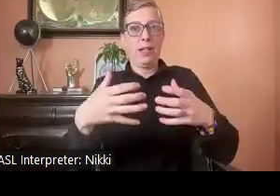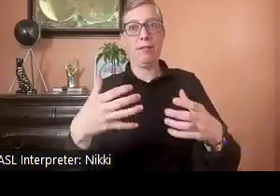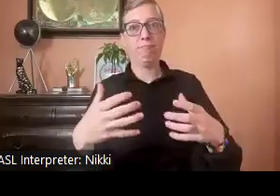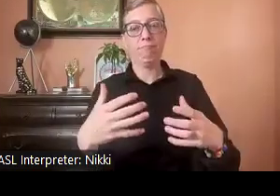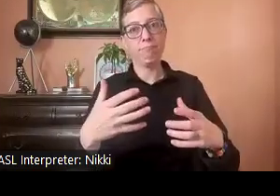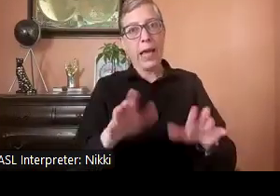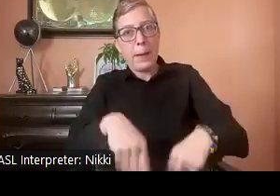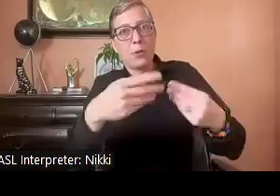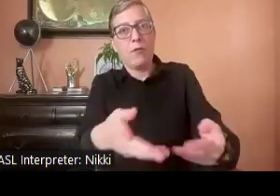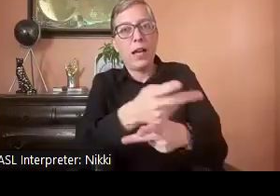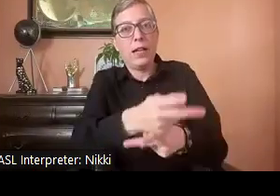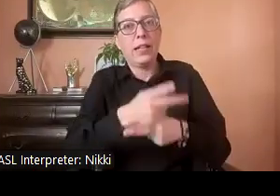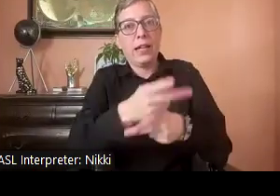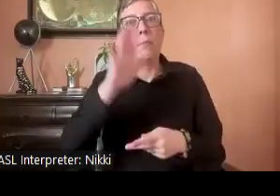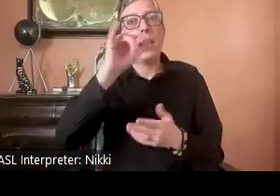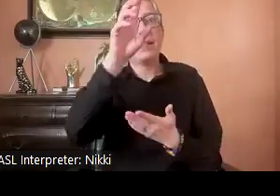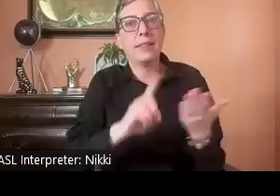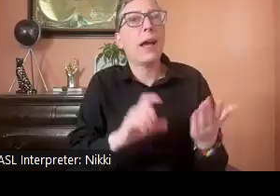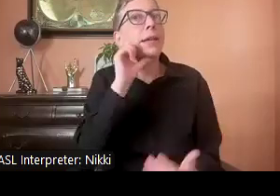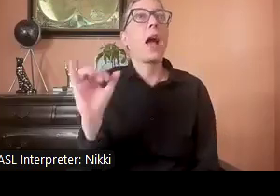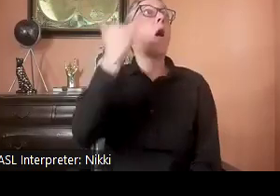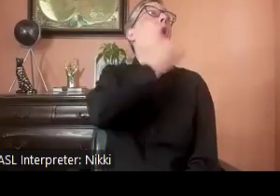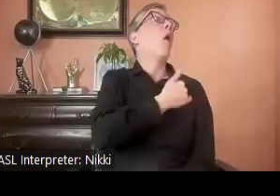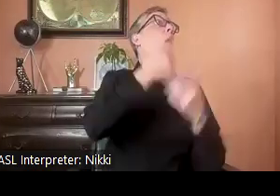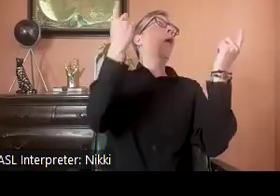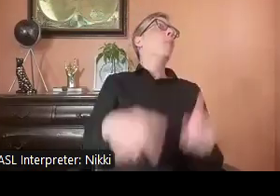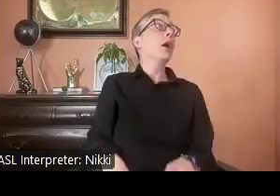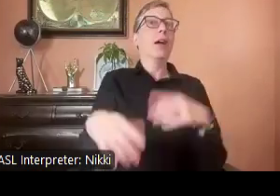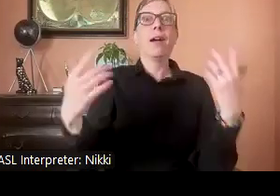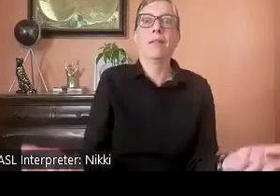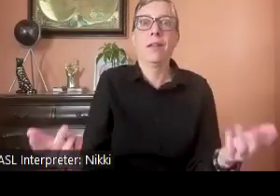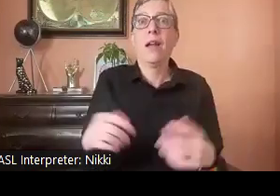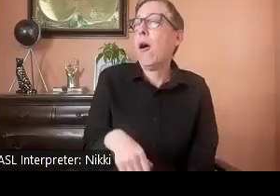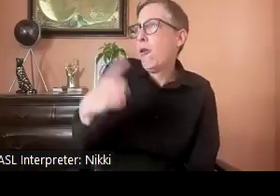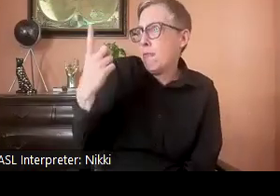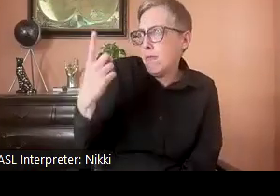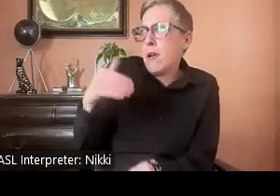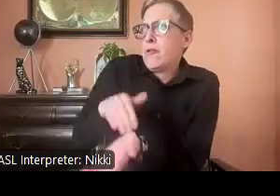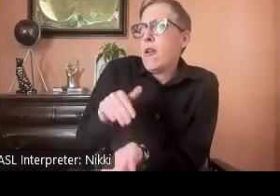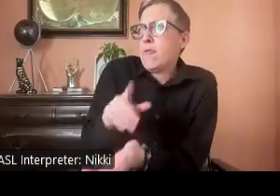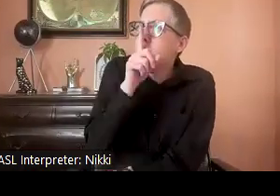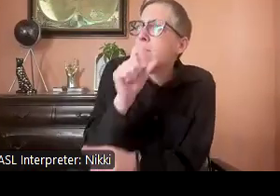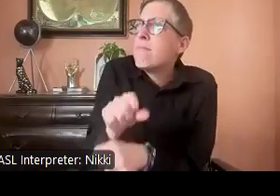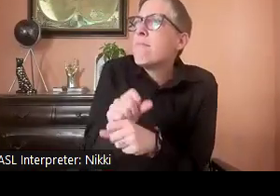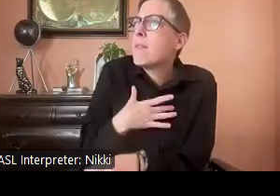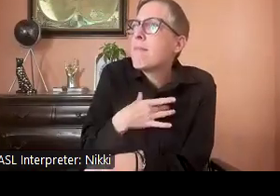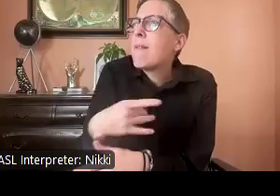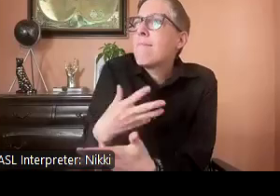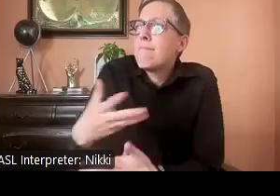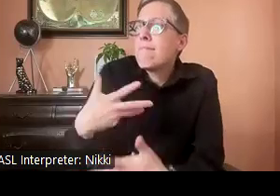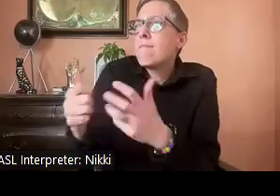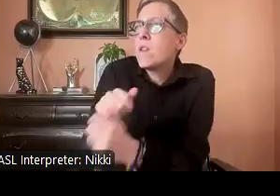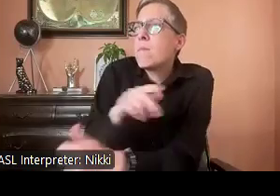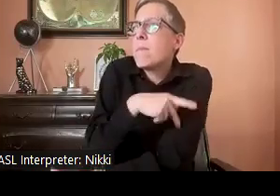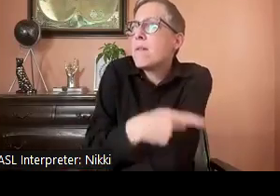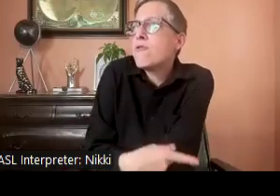design, not by an accident or because of one provider really likes to spend time with their patient, right? So we were really rewiring the